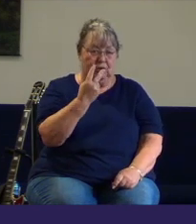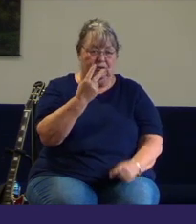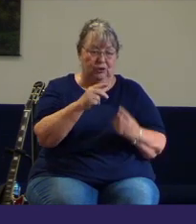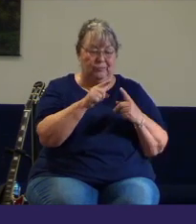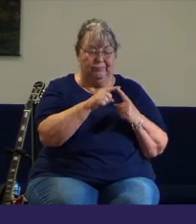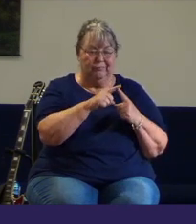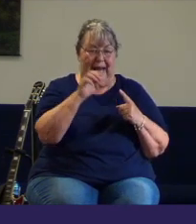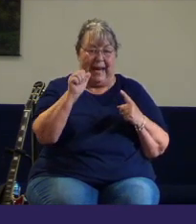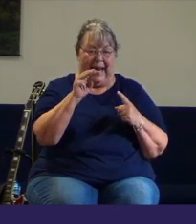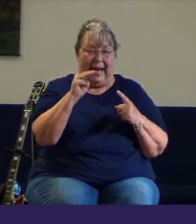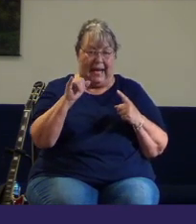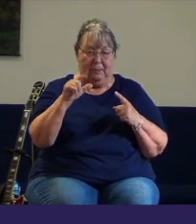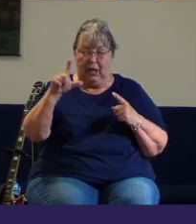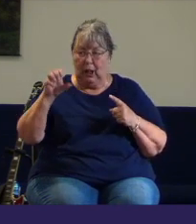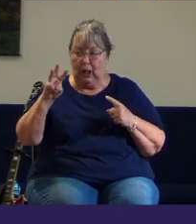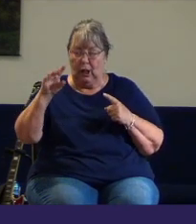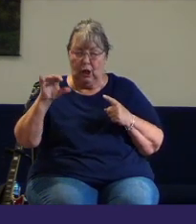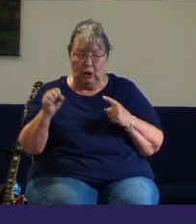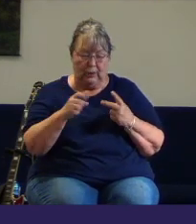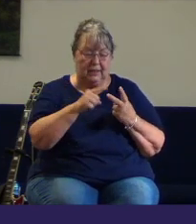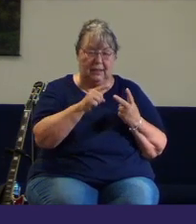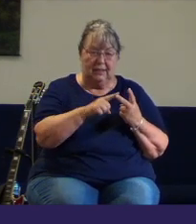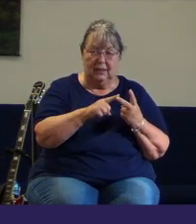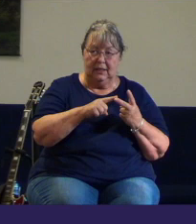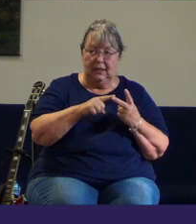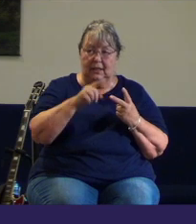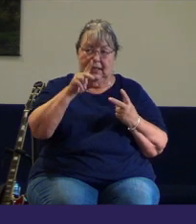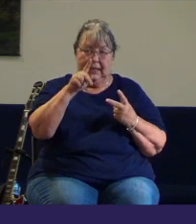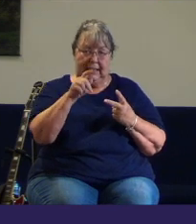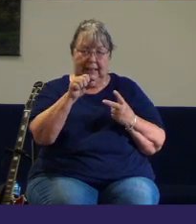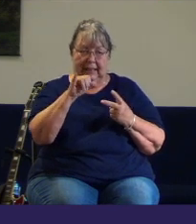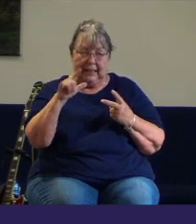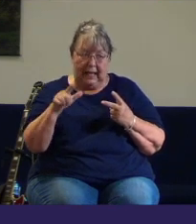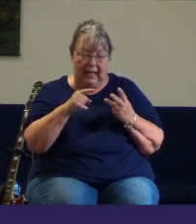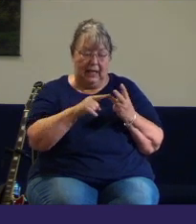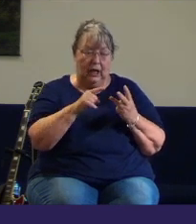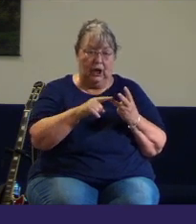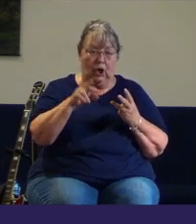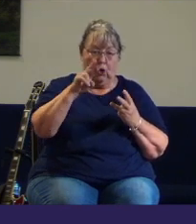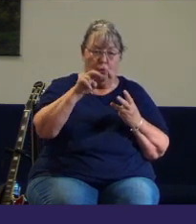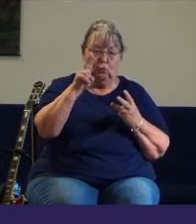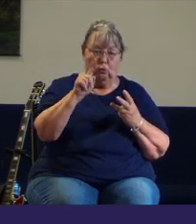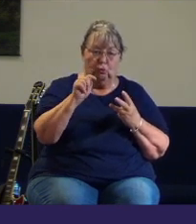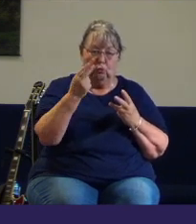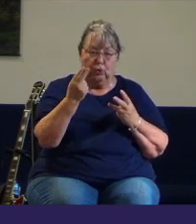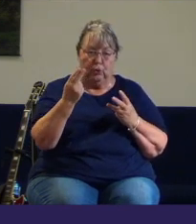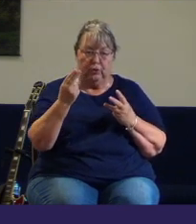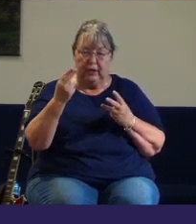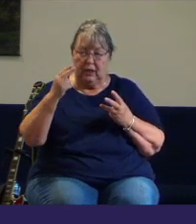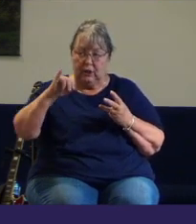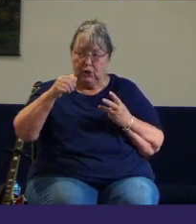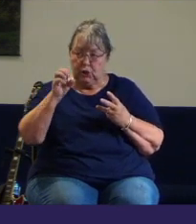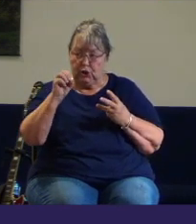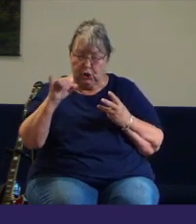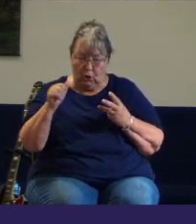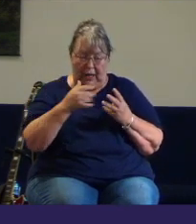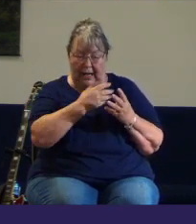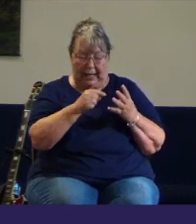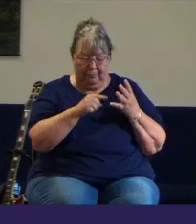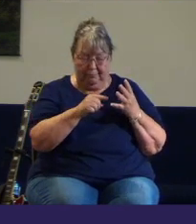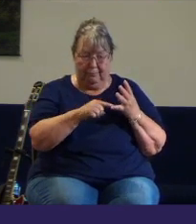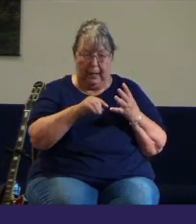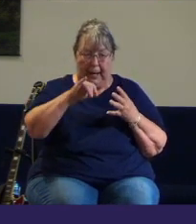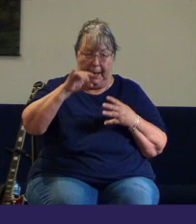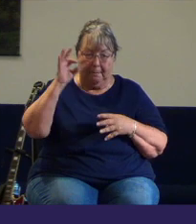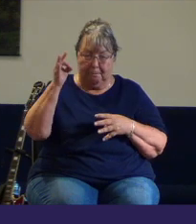the members of the board, Sister Ruth Joy, Brother Pat, and Pastor Al. And thank you for your prayers